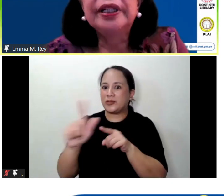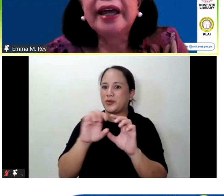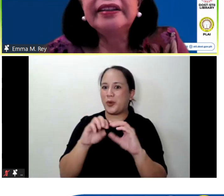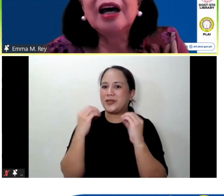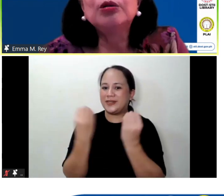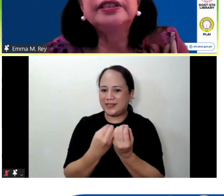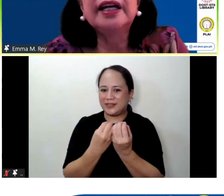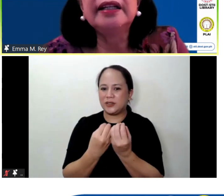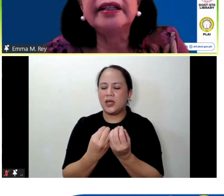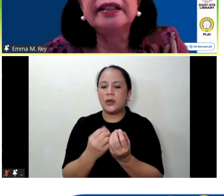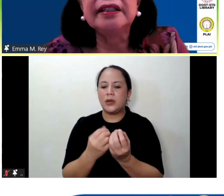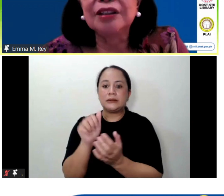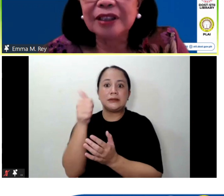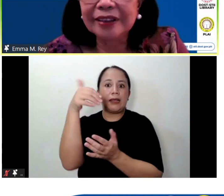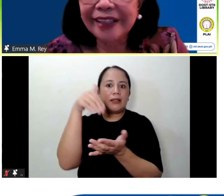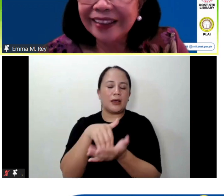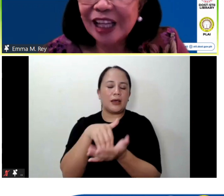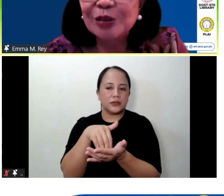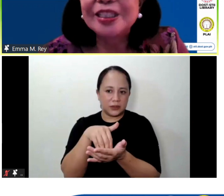with 10,089